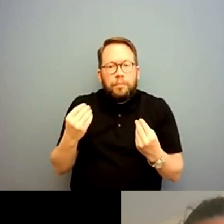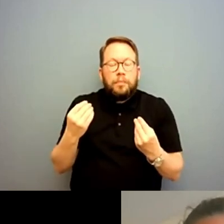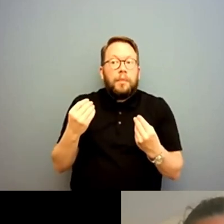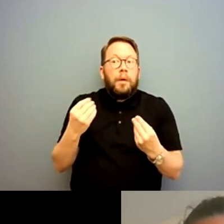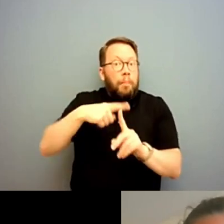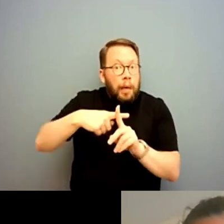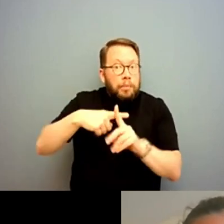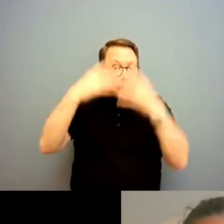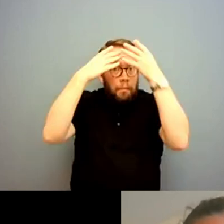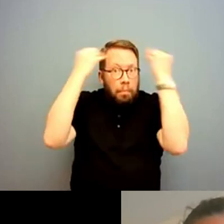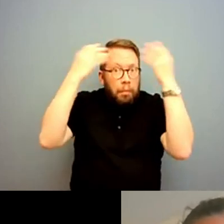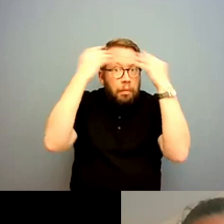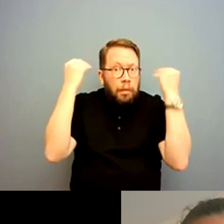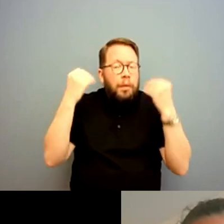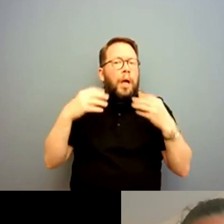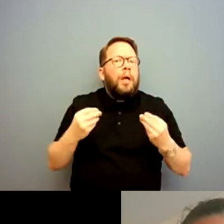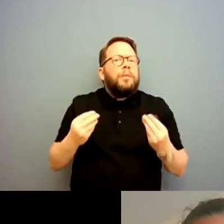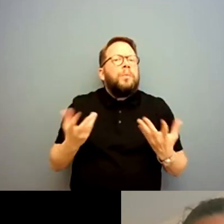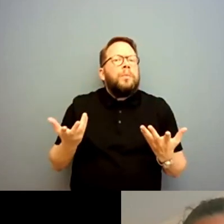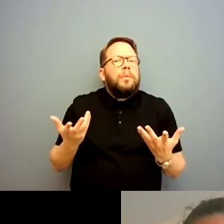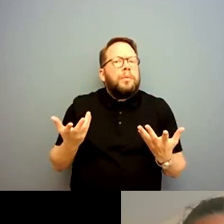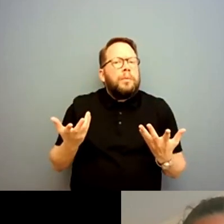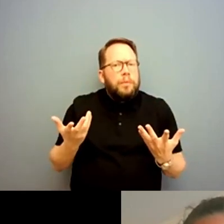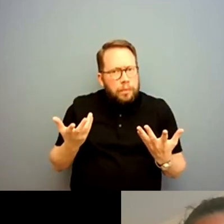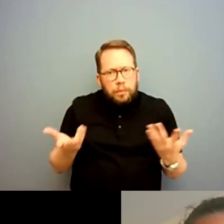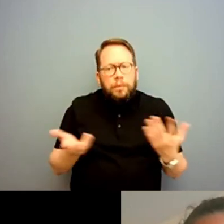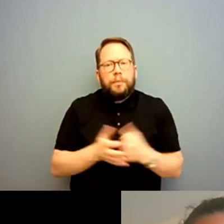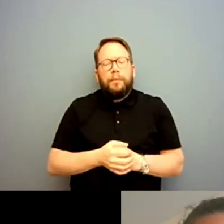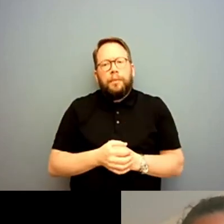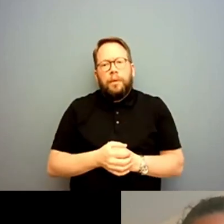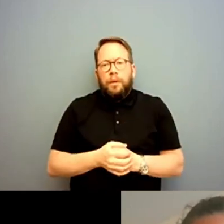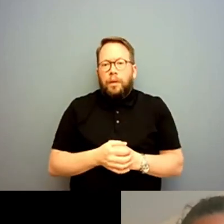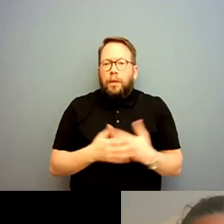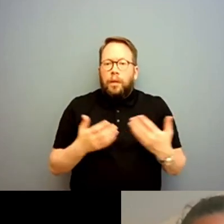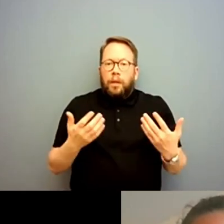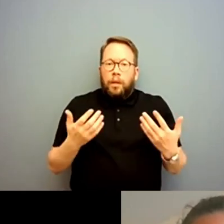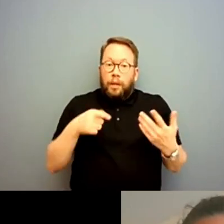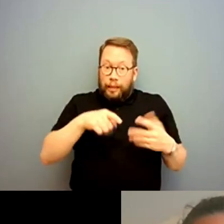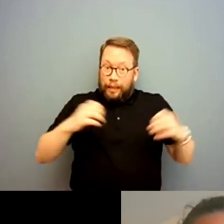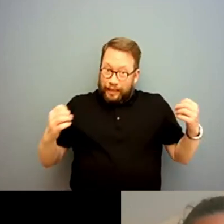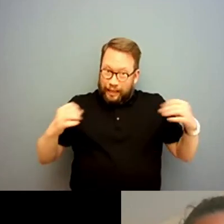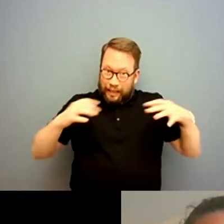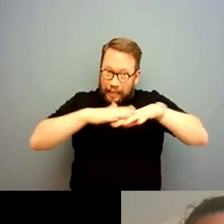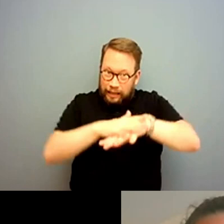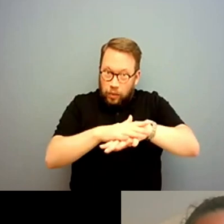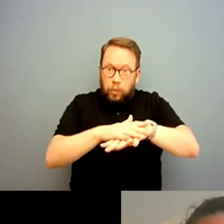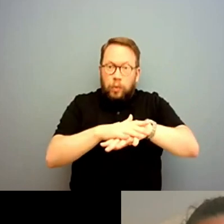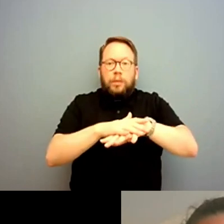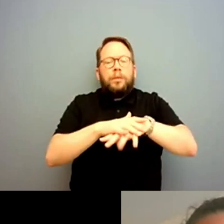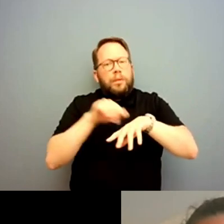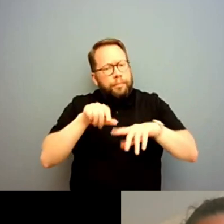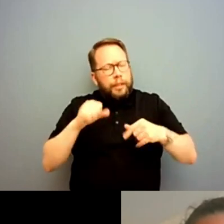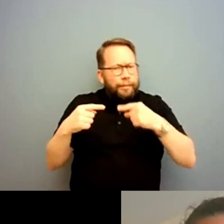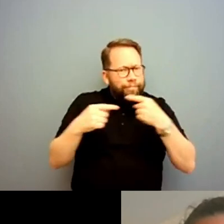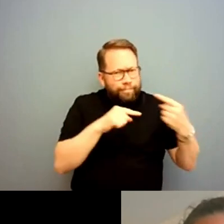And by opening up the intersectional dialogue, we'll at least begin addressing that, if not resolving it. I'm sure it's going to be